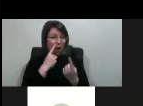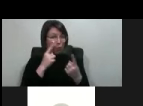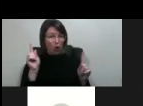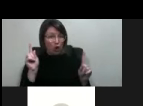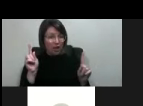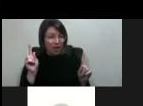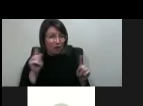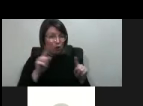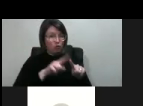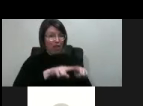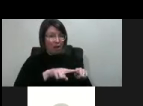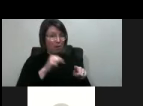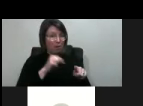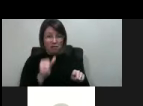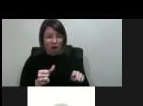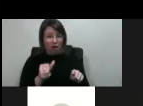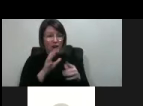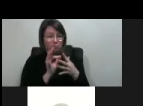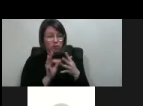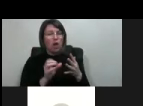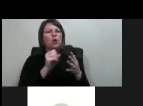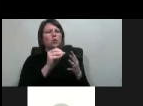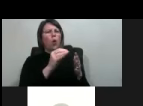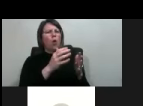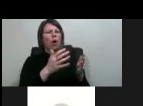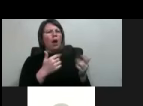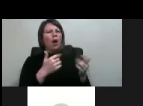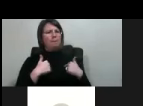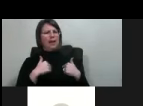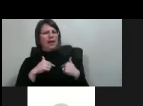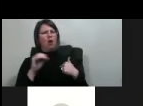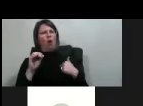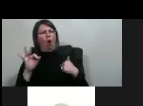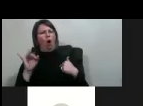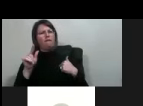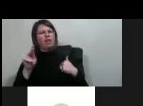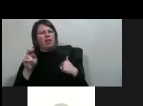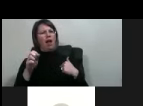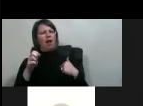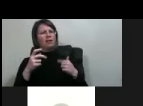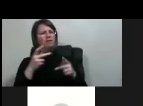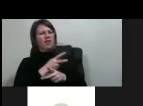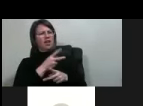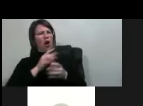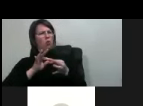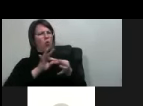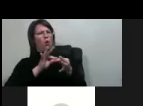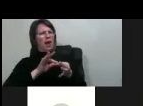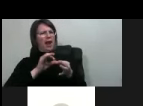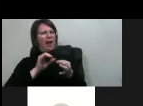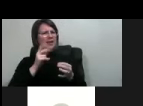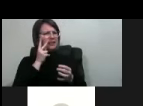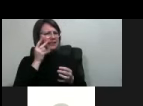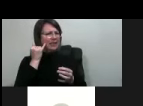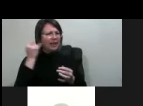working reliably. So let me take this offline and we can coordinate and see if there's something